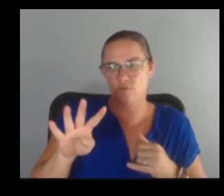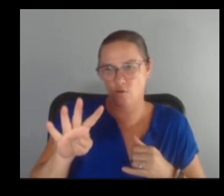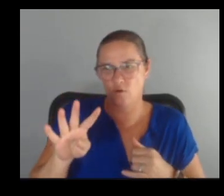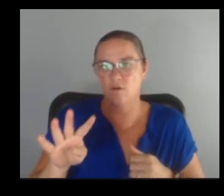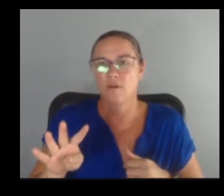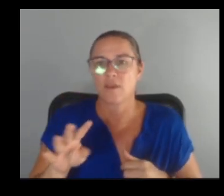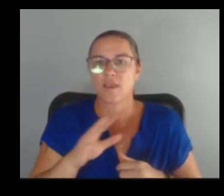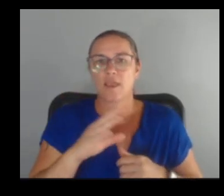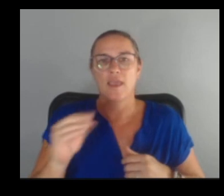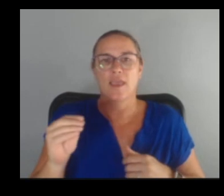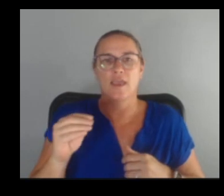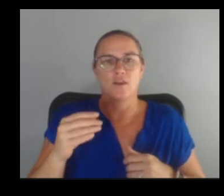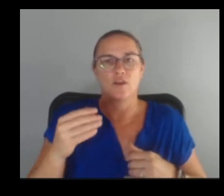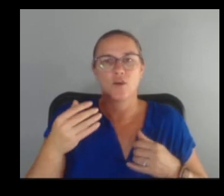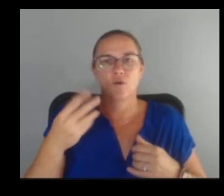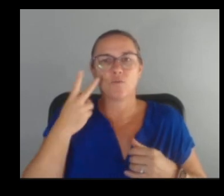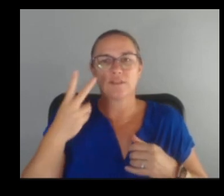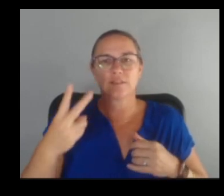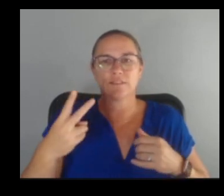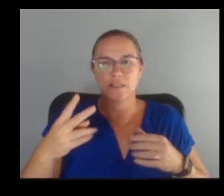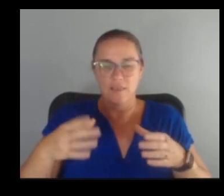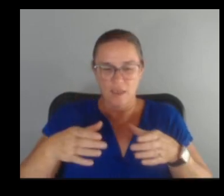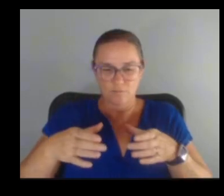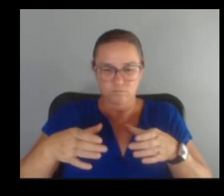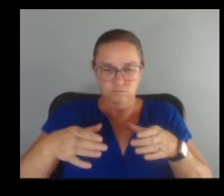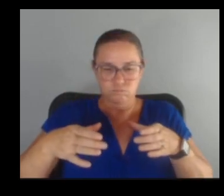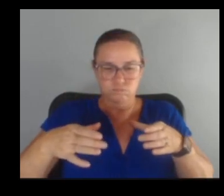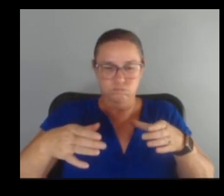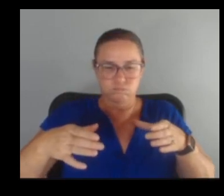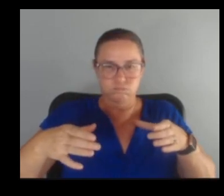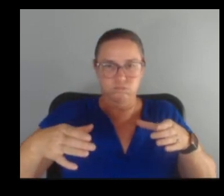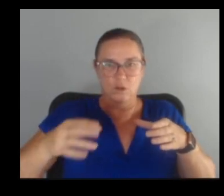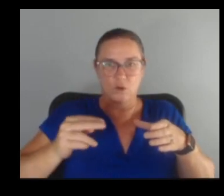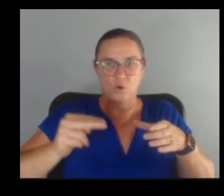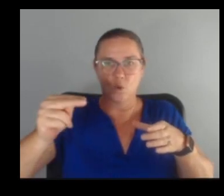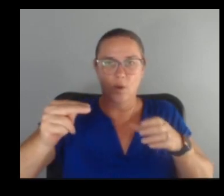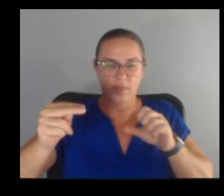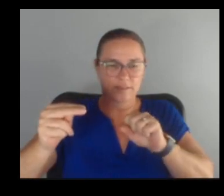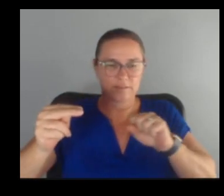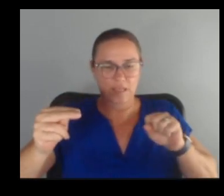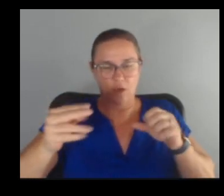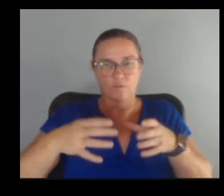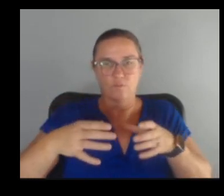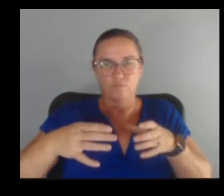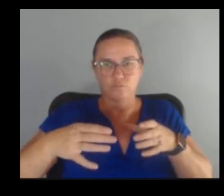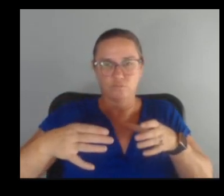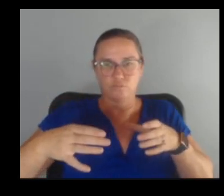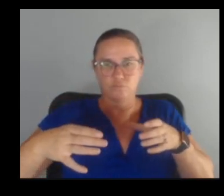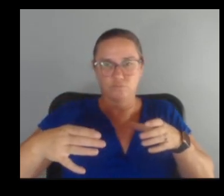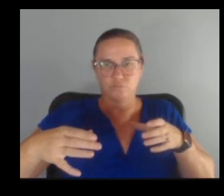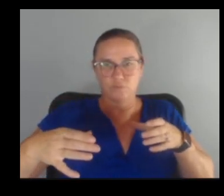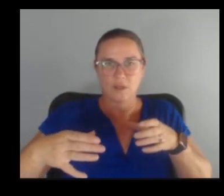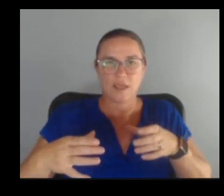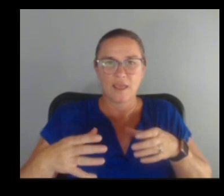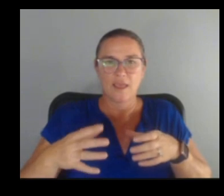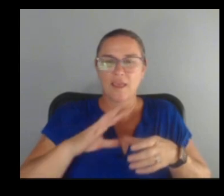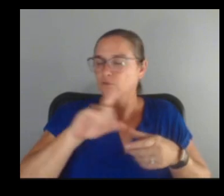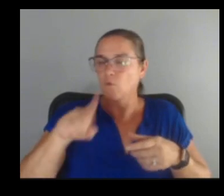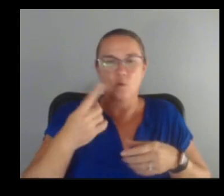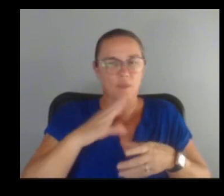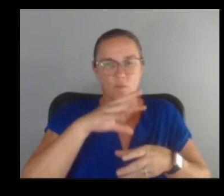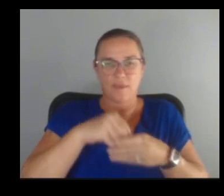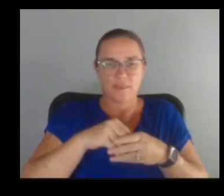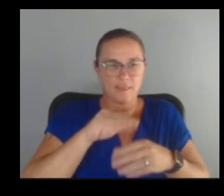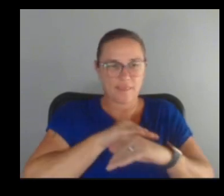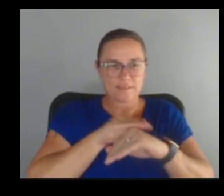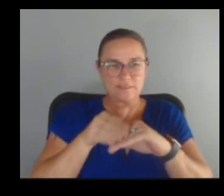of the caldera north and south with each episode. But that is only contained within the summit, as the